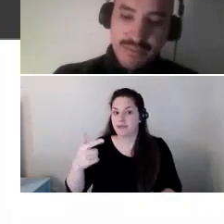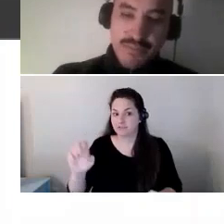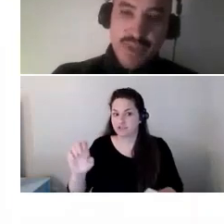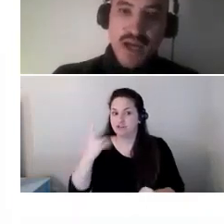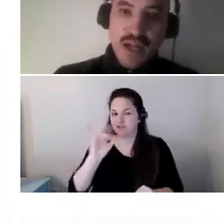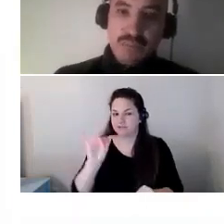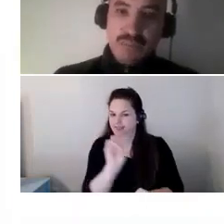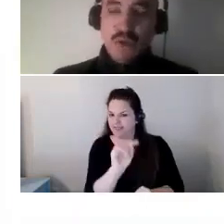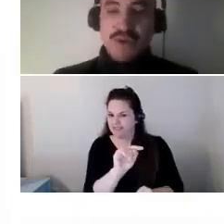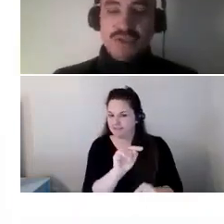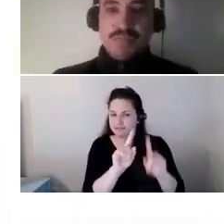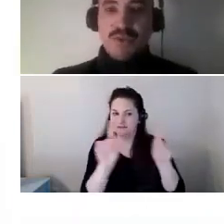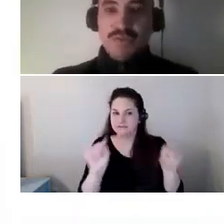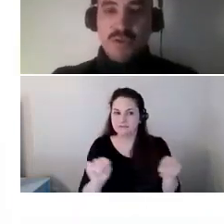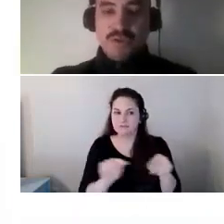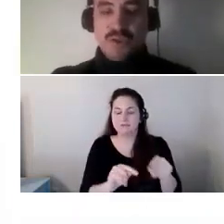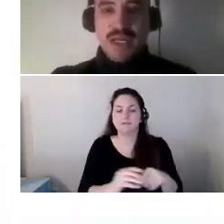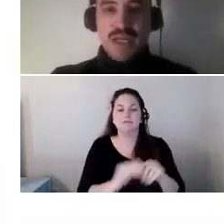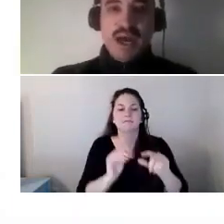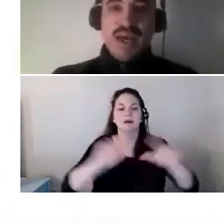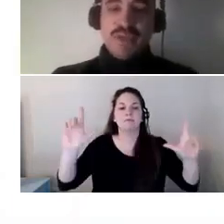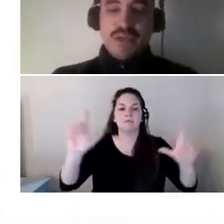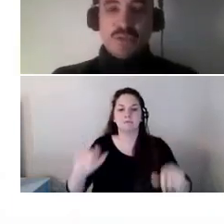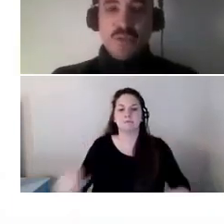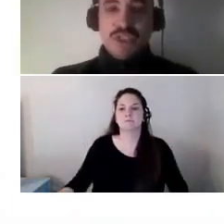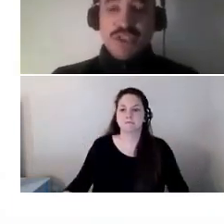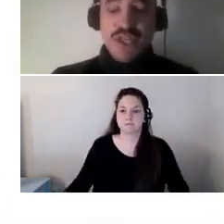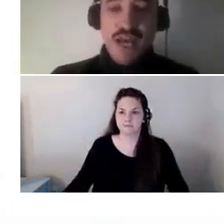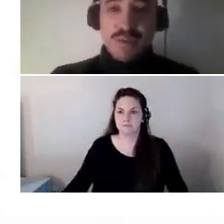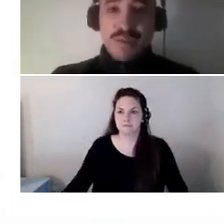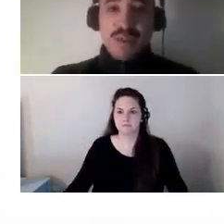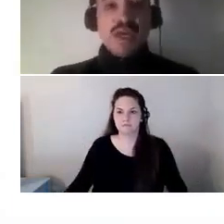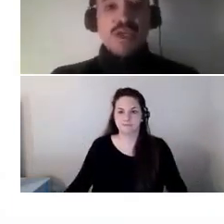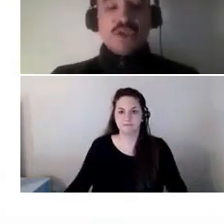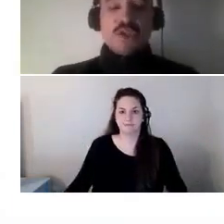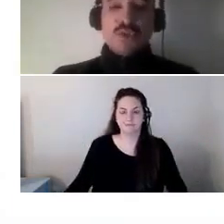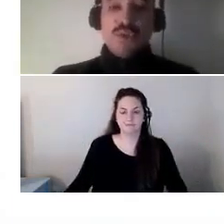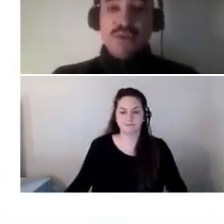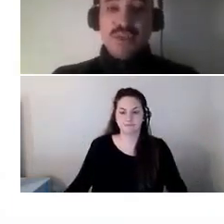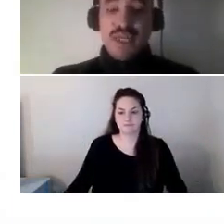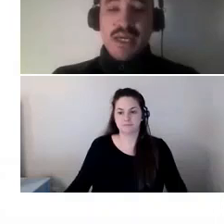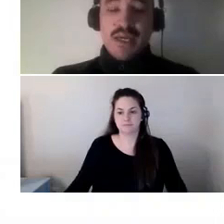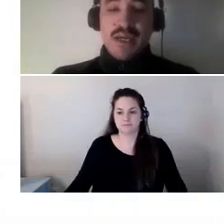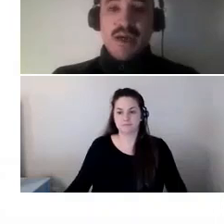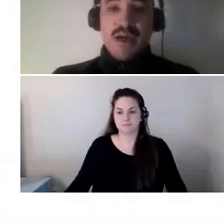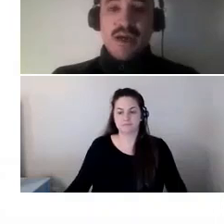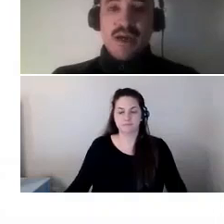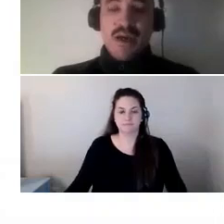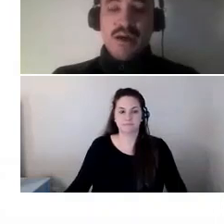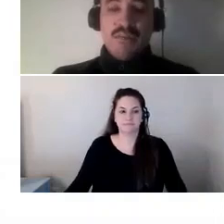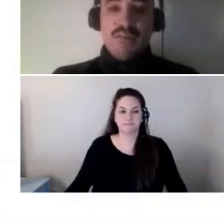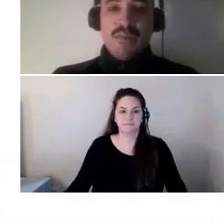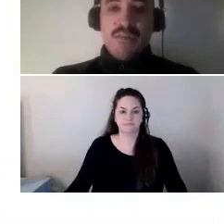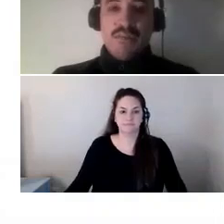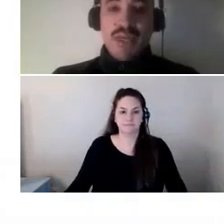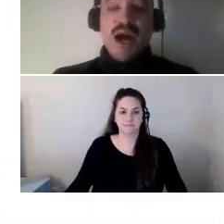this. I'll blow this up to full screen. I have now switched tabs to the